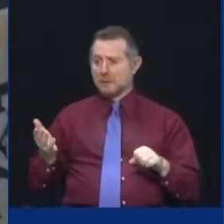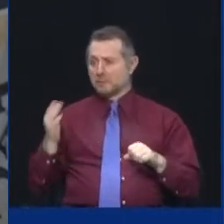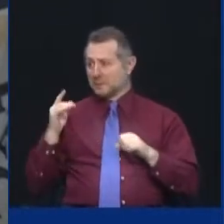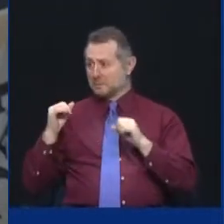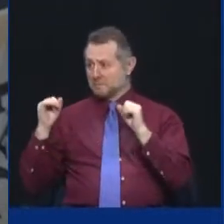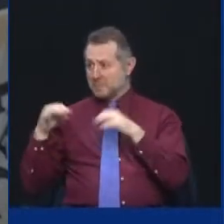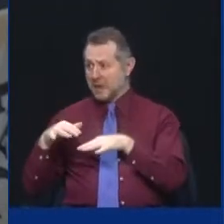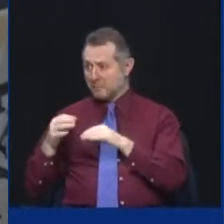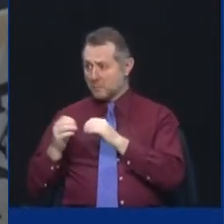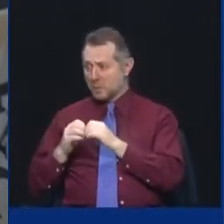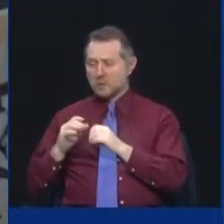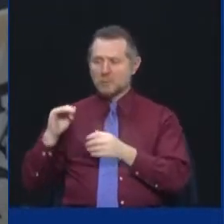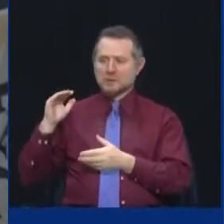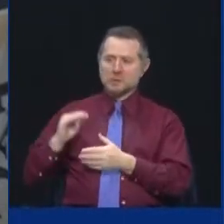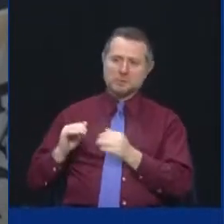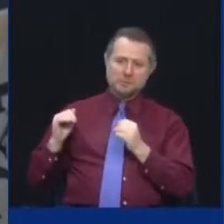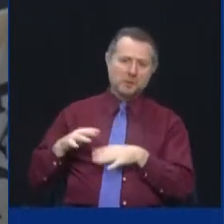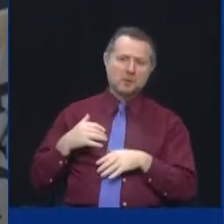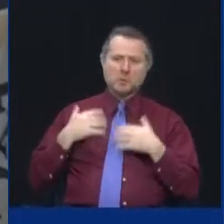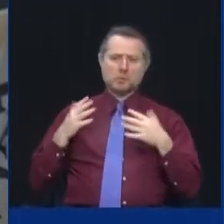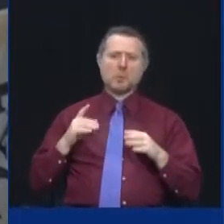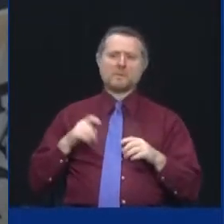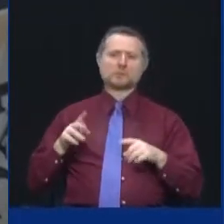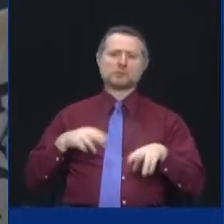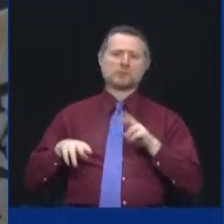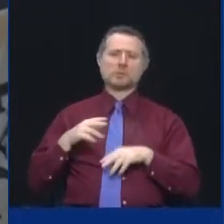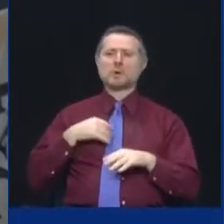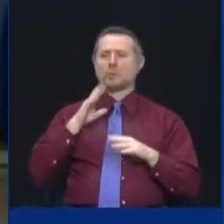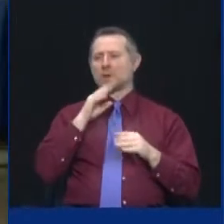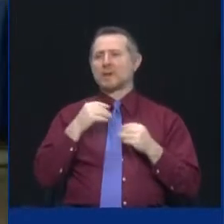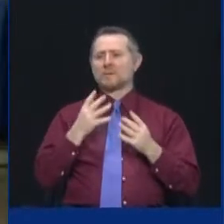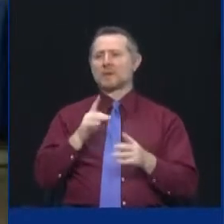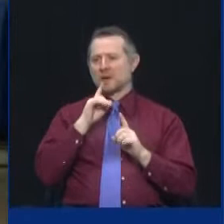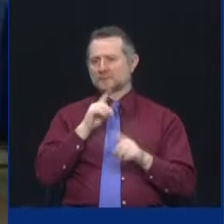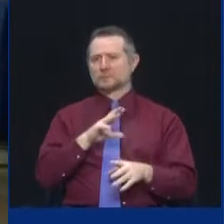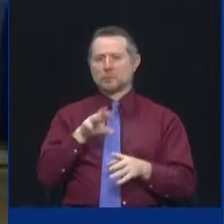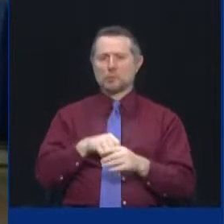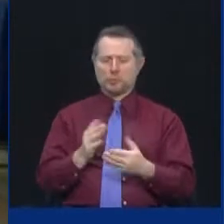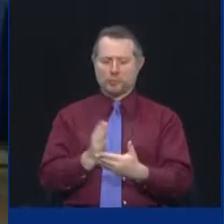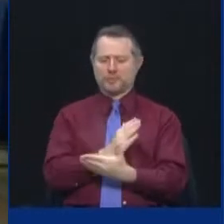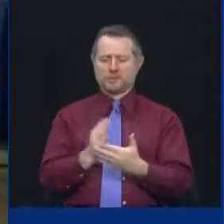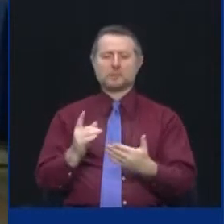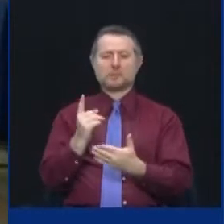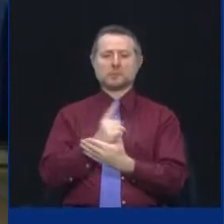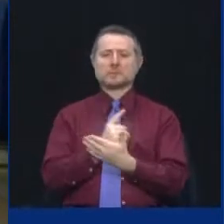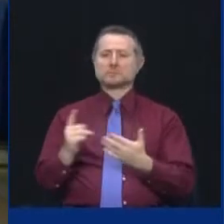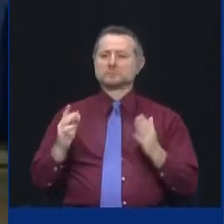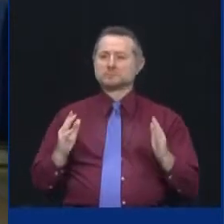review the report that they put out. But they'll have an answer in 1 week so they can plan. May I also ask you, sir,